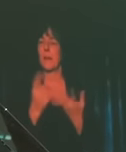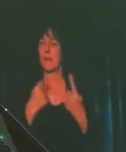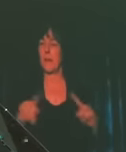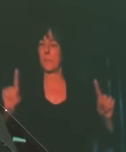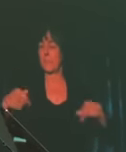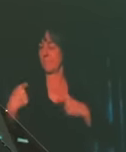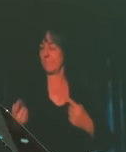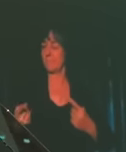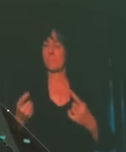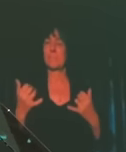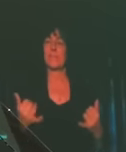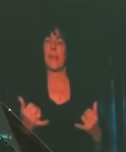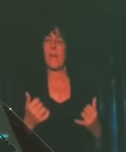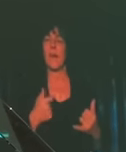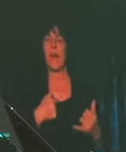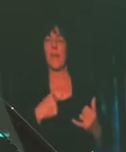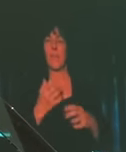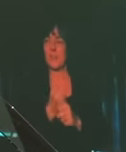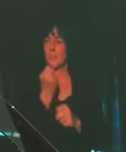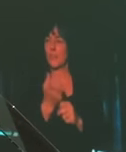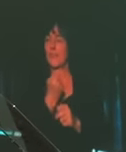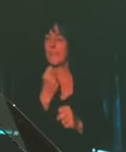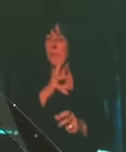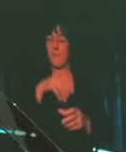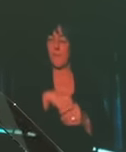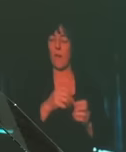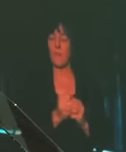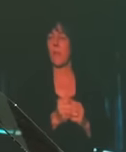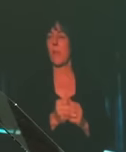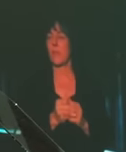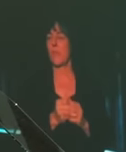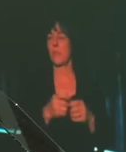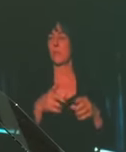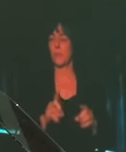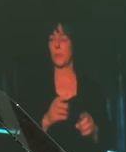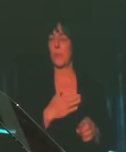accomplishments that I've gotten the chance to be part of in my